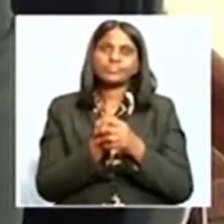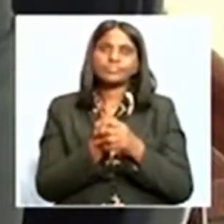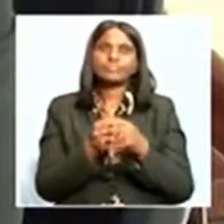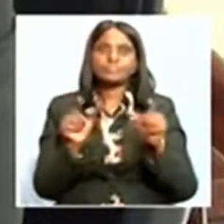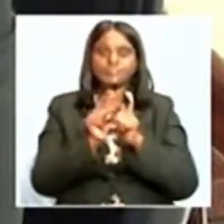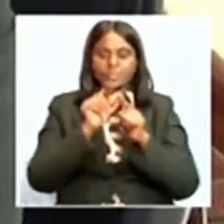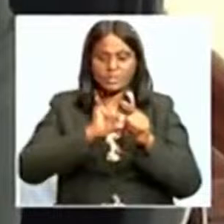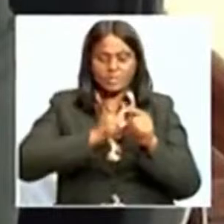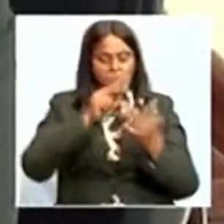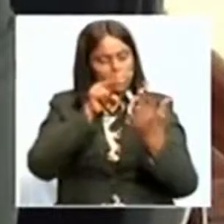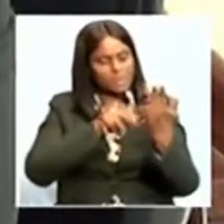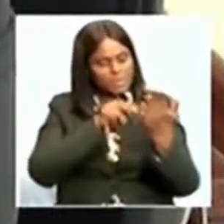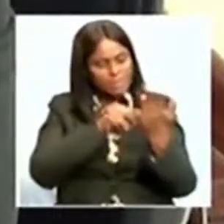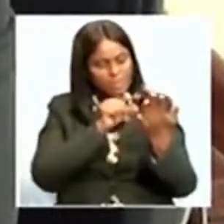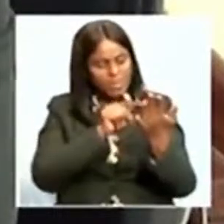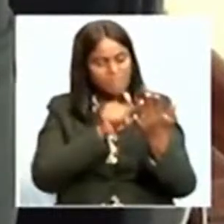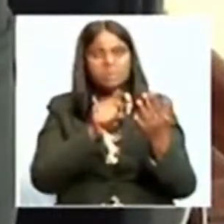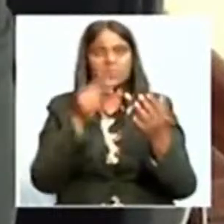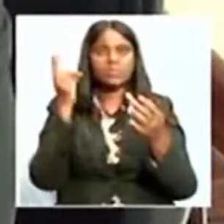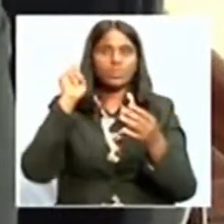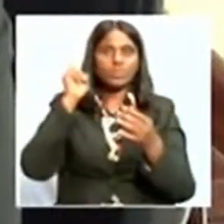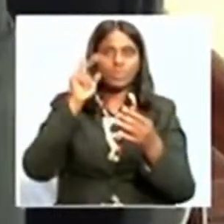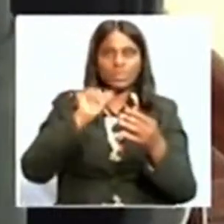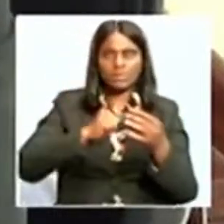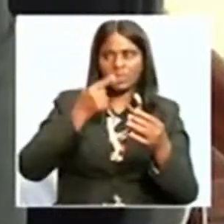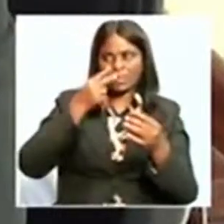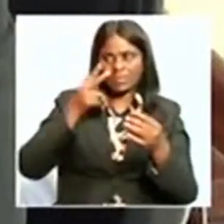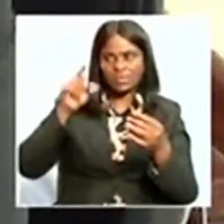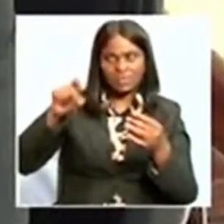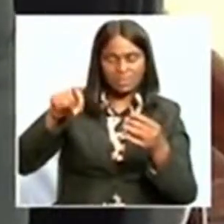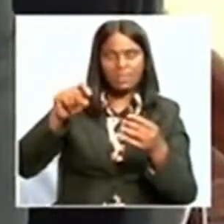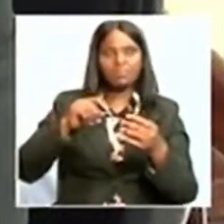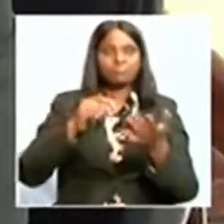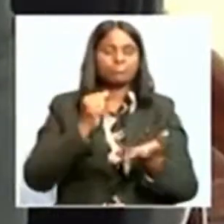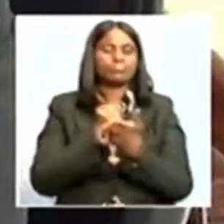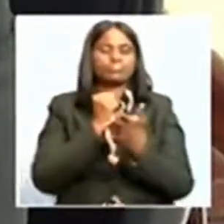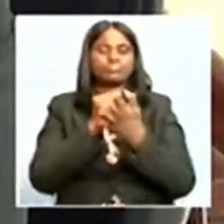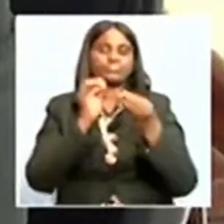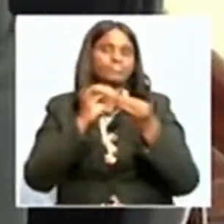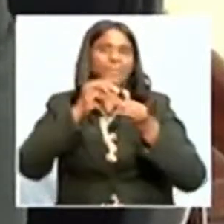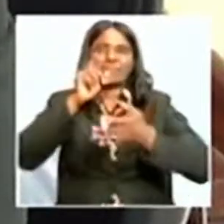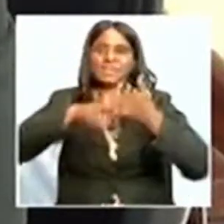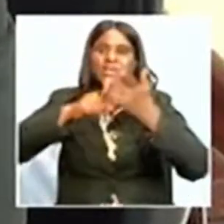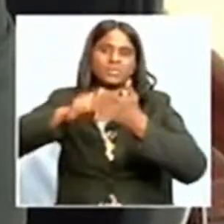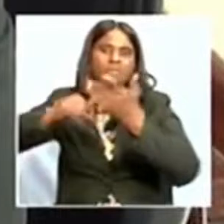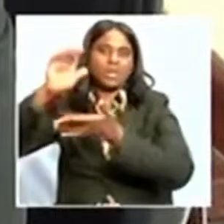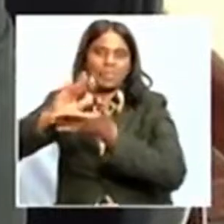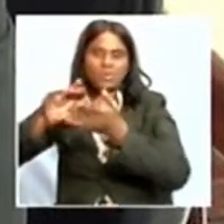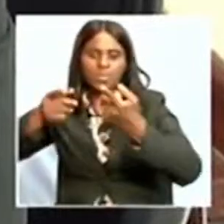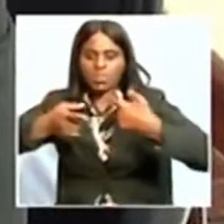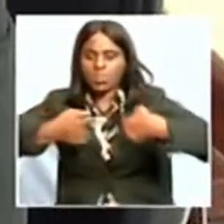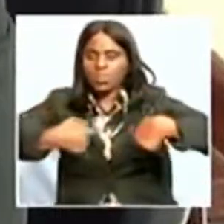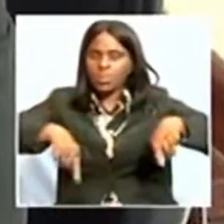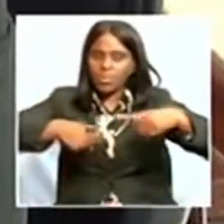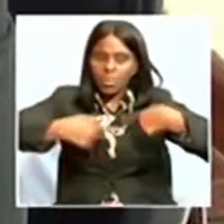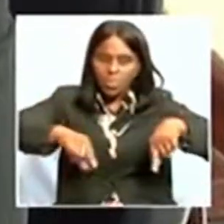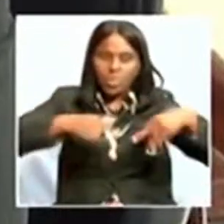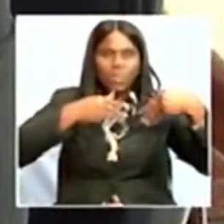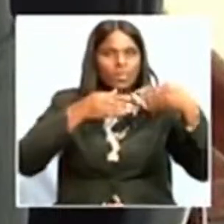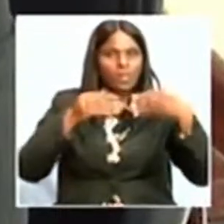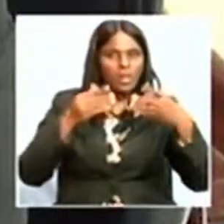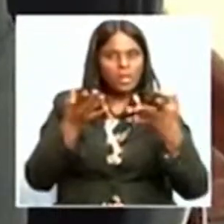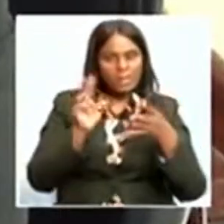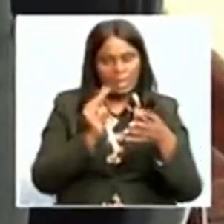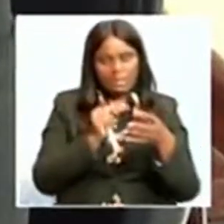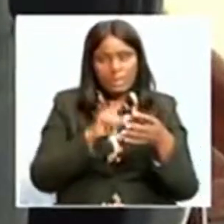as we looked at the background, we looked at the need to minimize, reduce tax on the local market. So